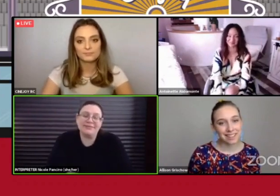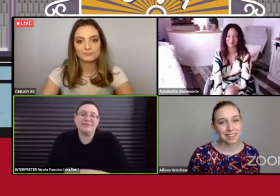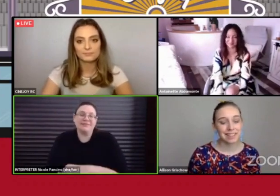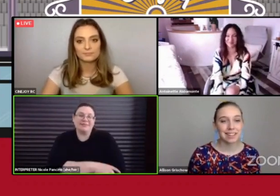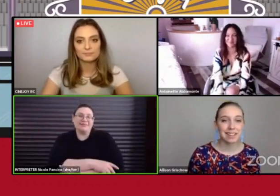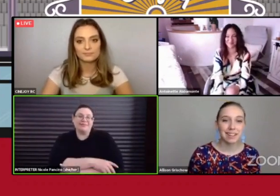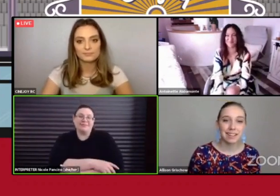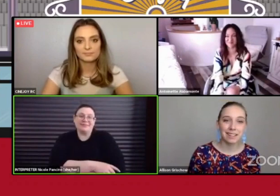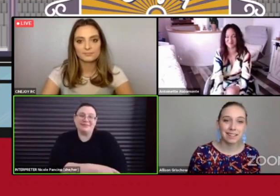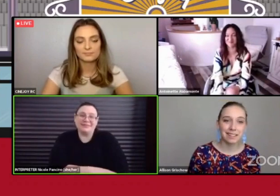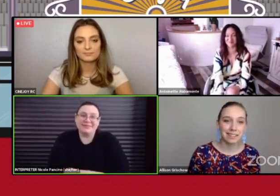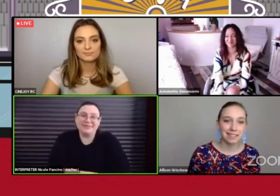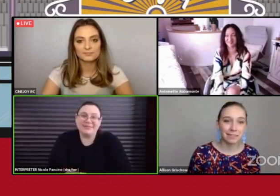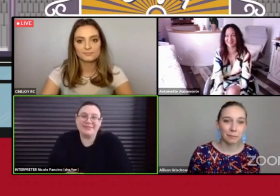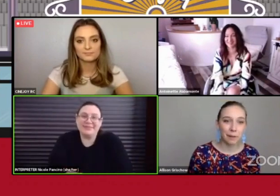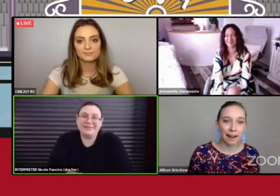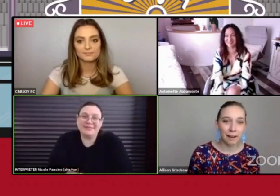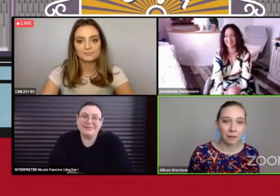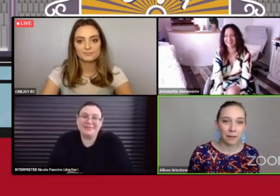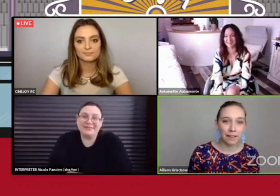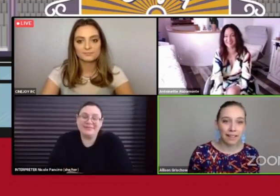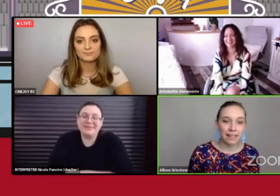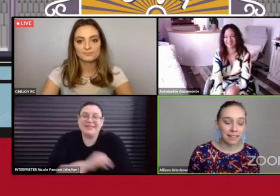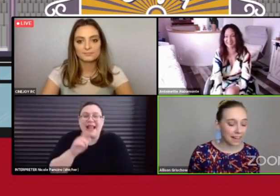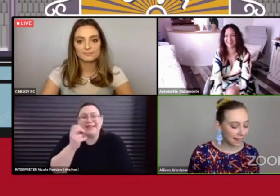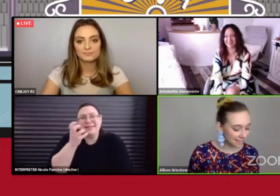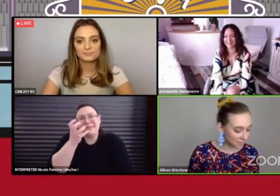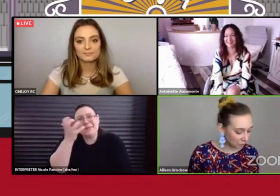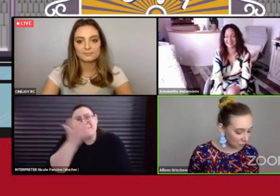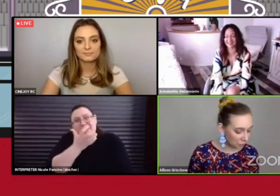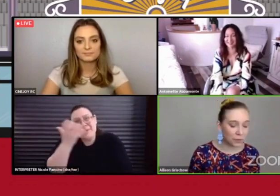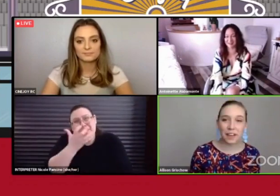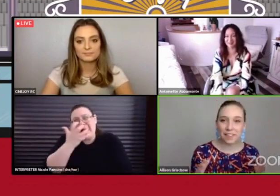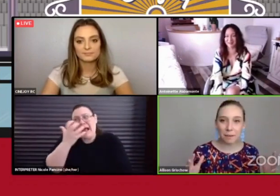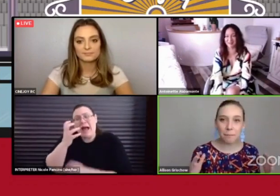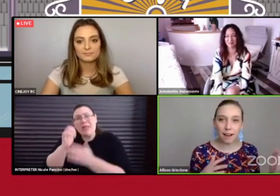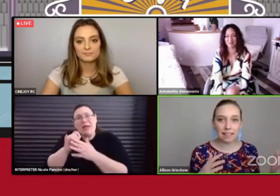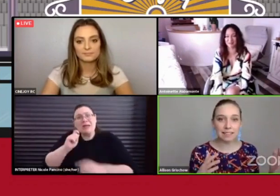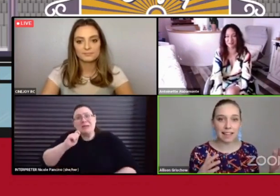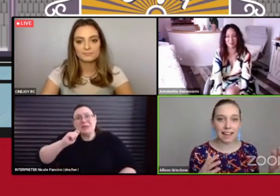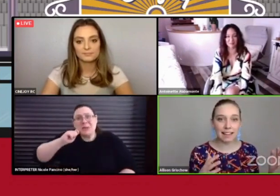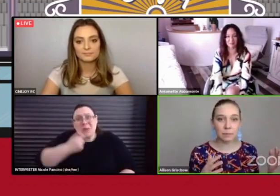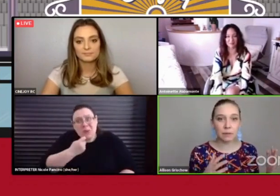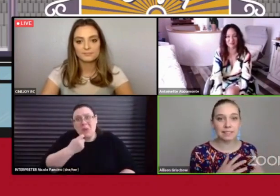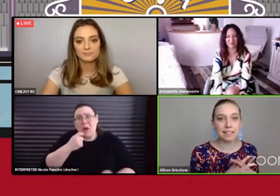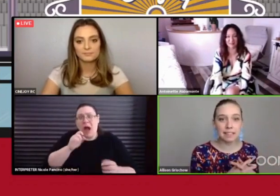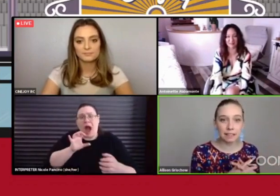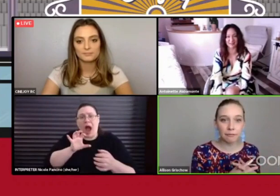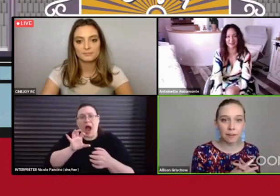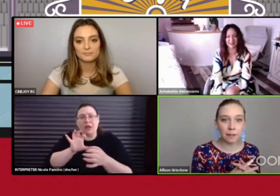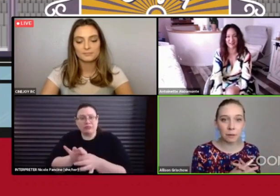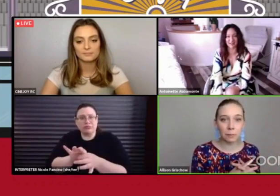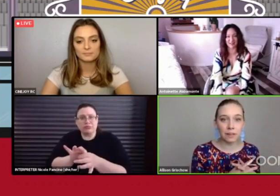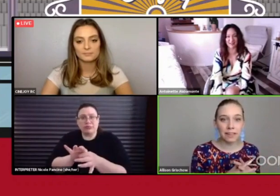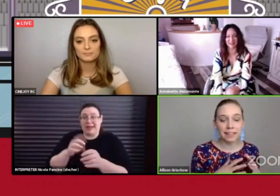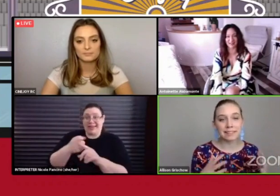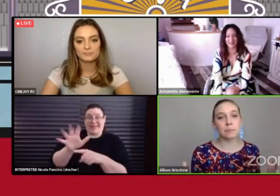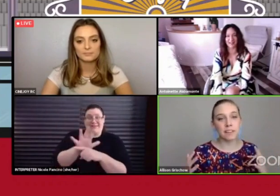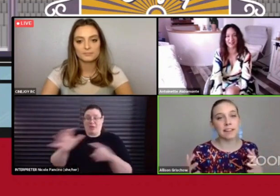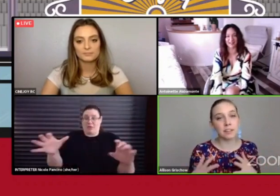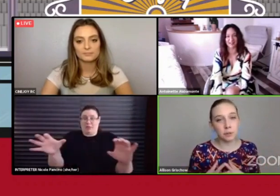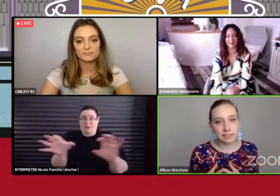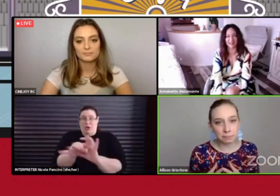wow that is so cool that that bond that we see in the film